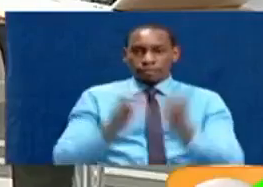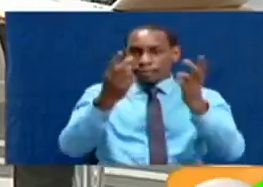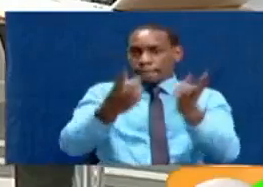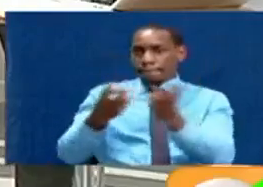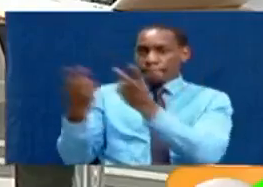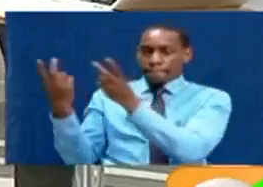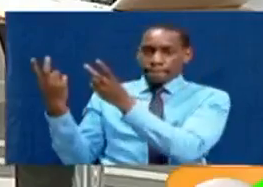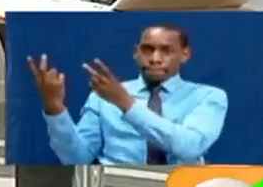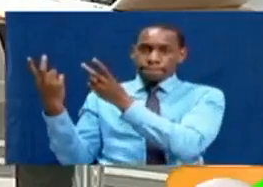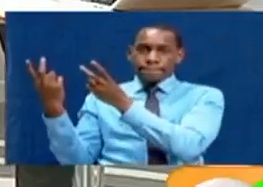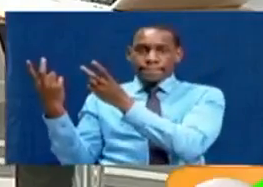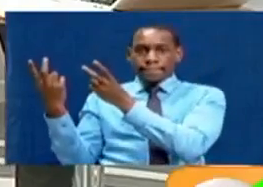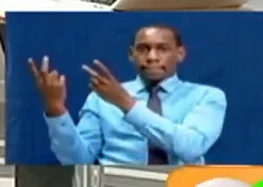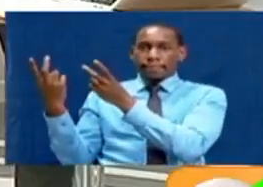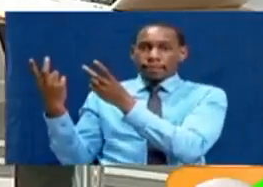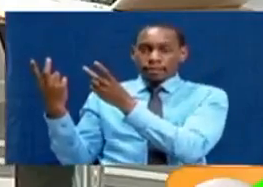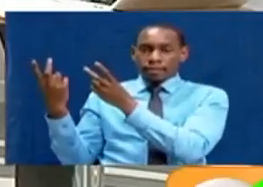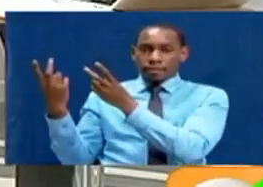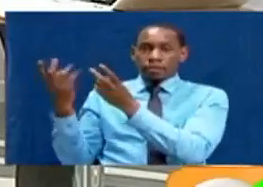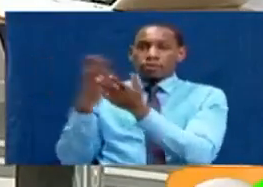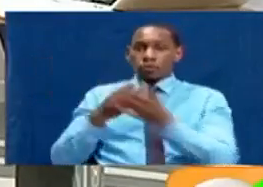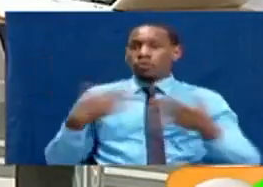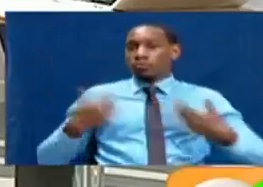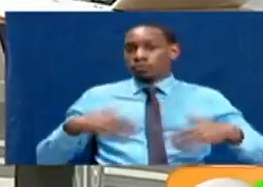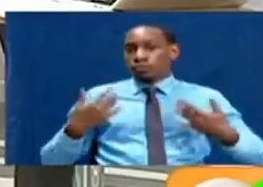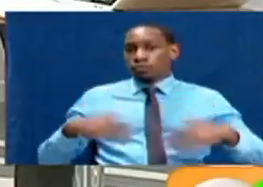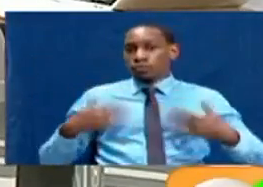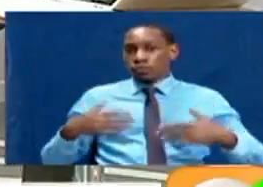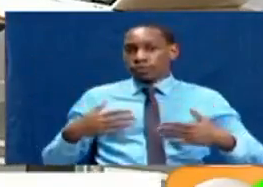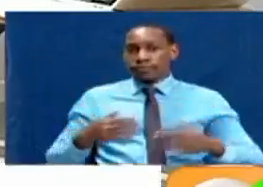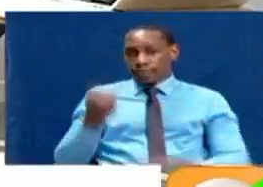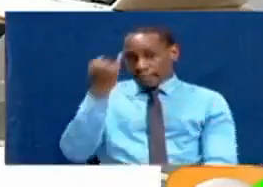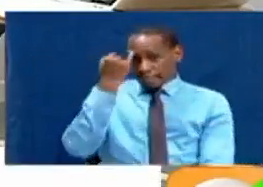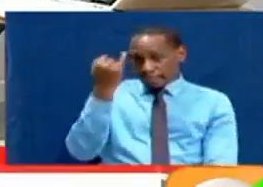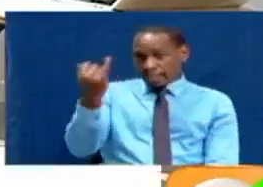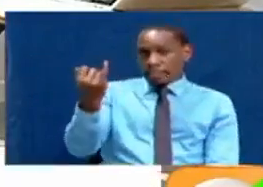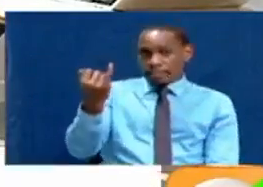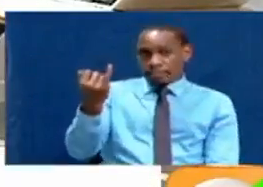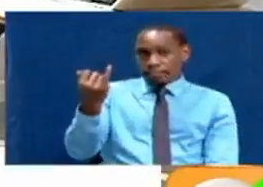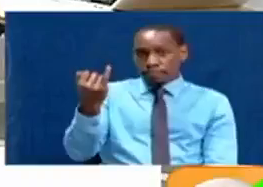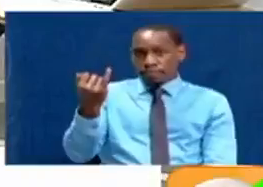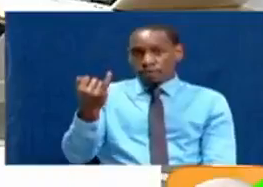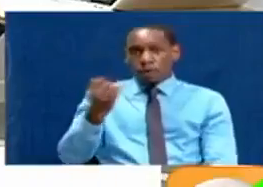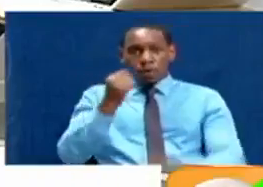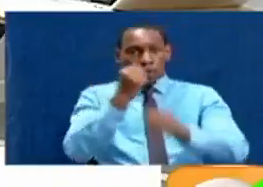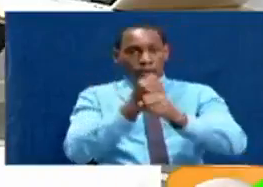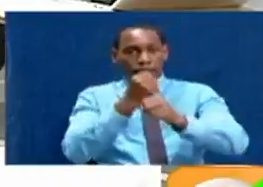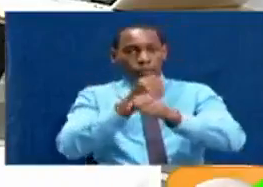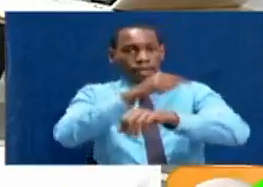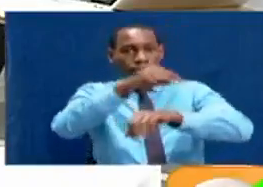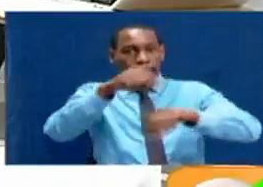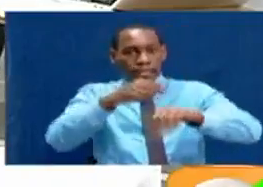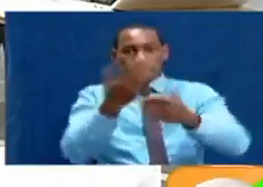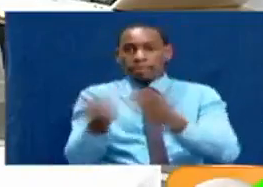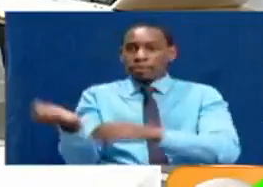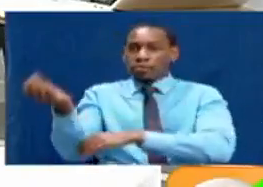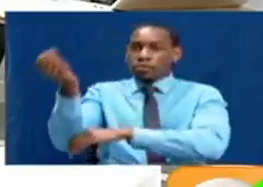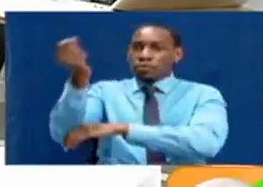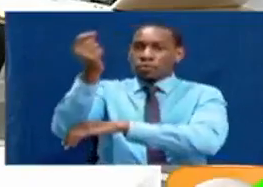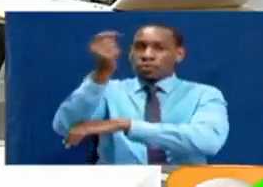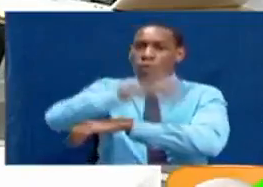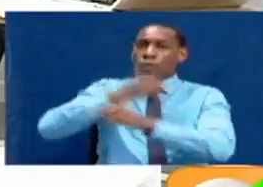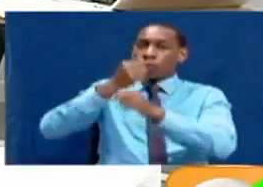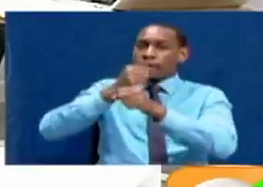take a look at that. Could be frightening or amazing depending on who's speaking. So imagine this, spending minutes, hours, or a day